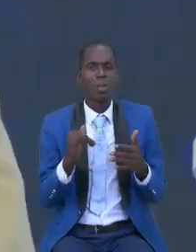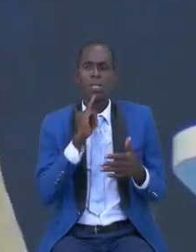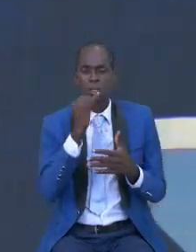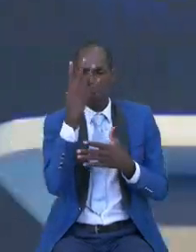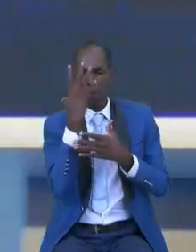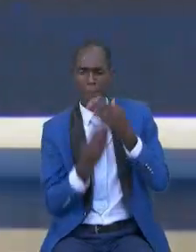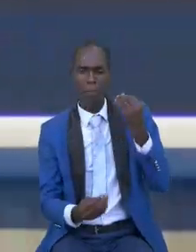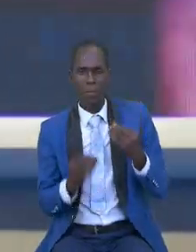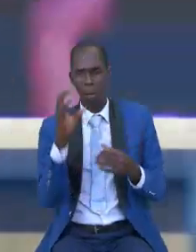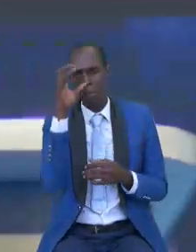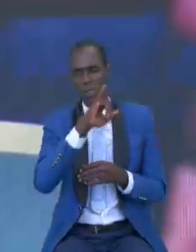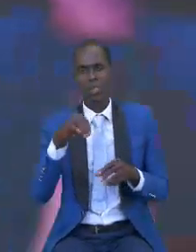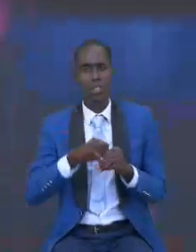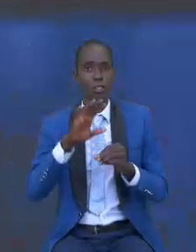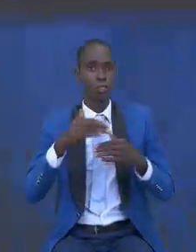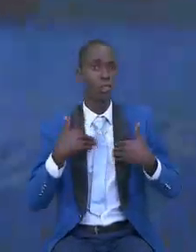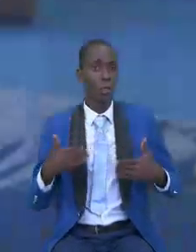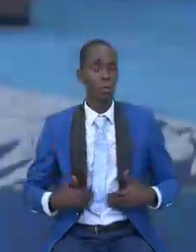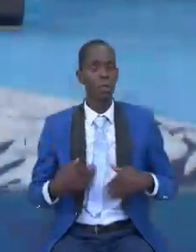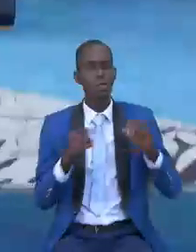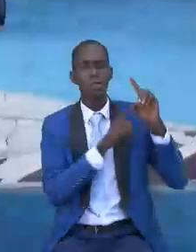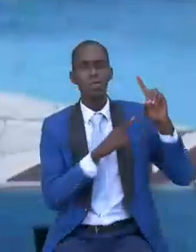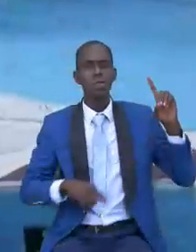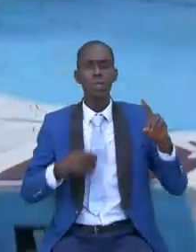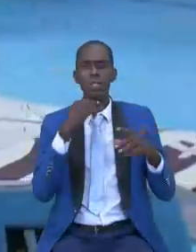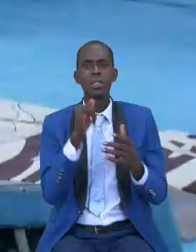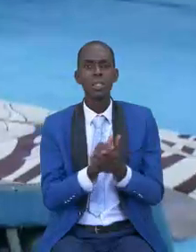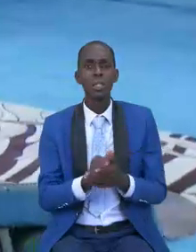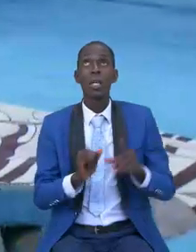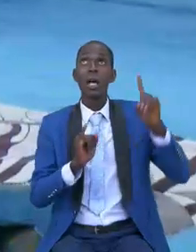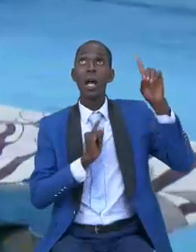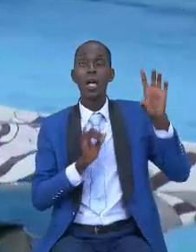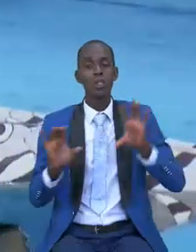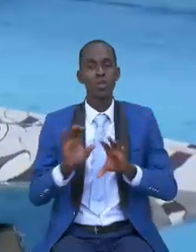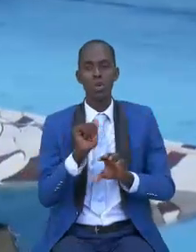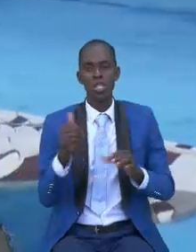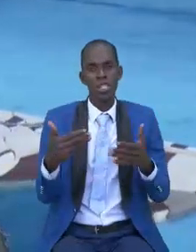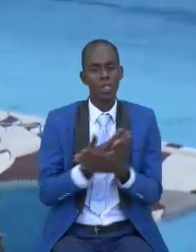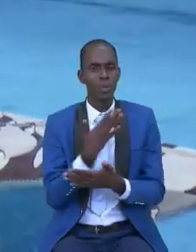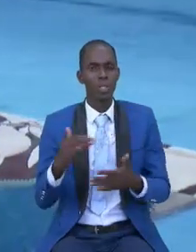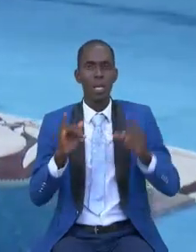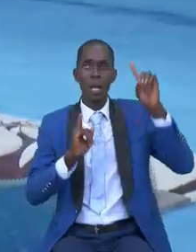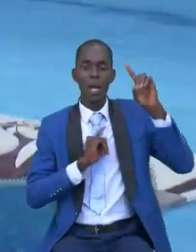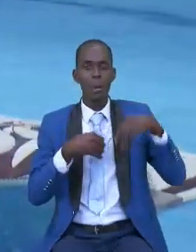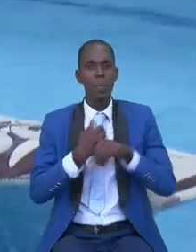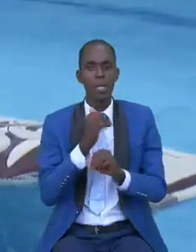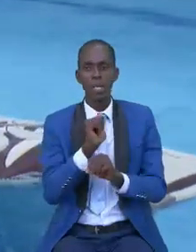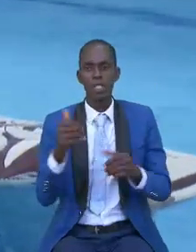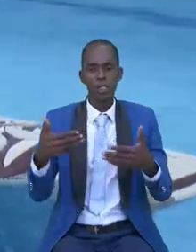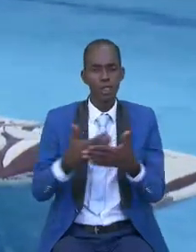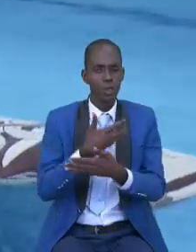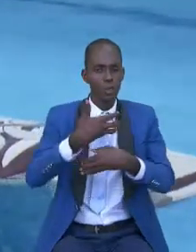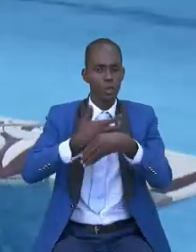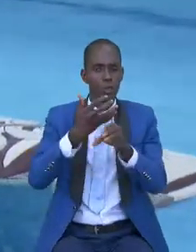the Lord says, I do a new thing. I make a new creation.